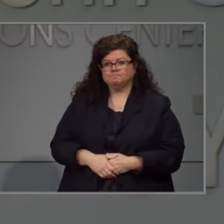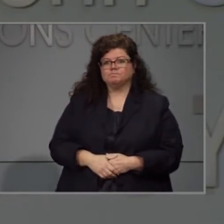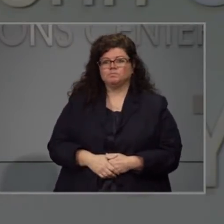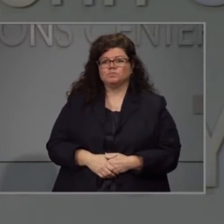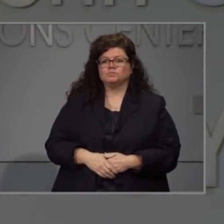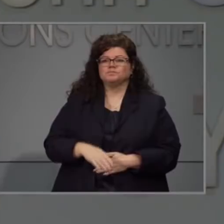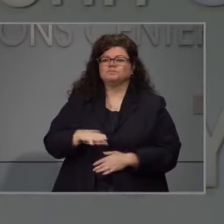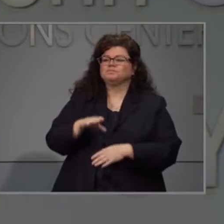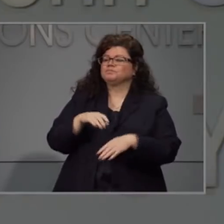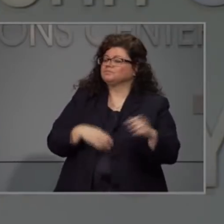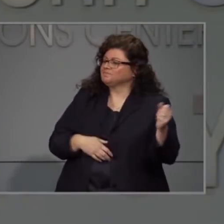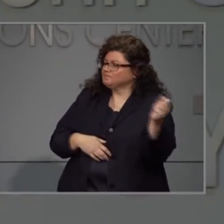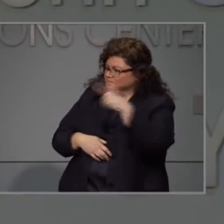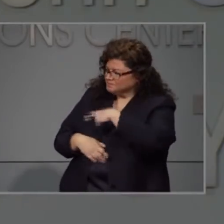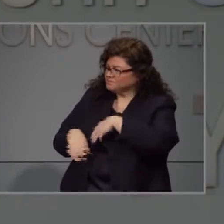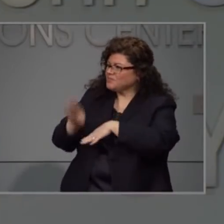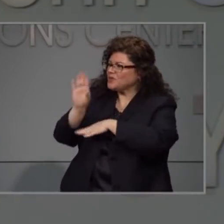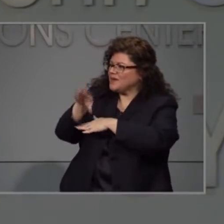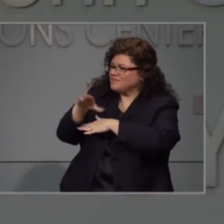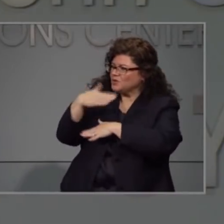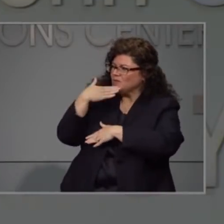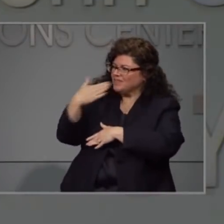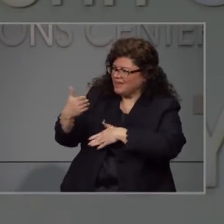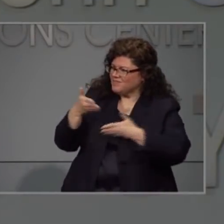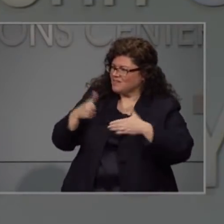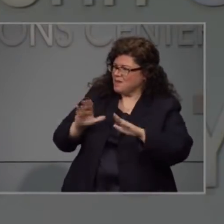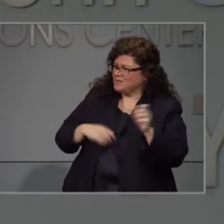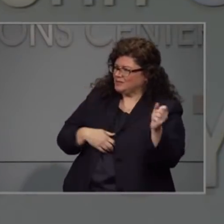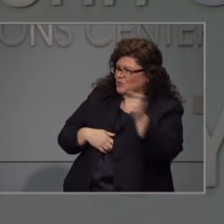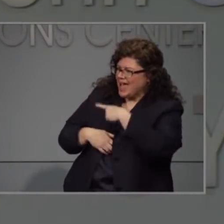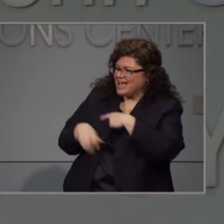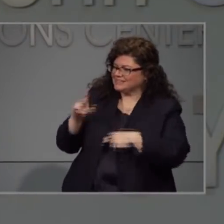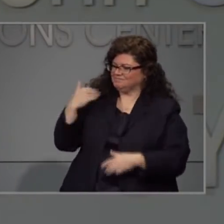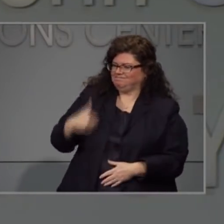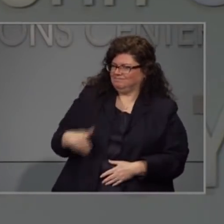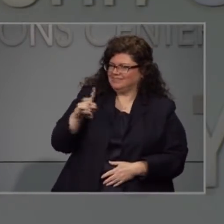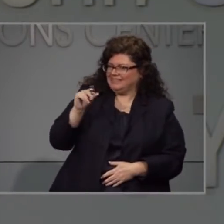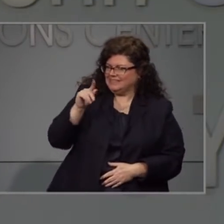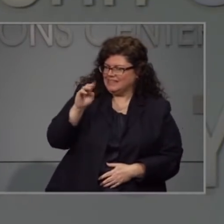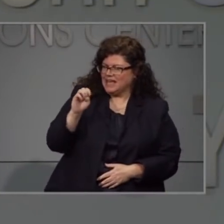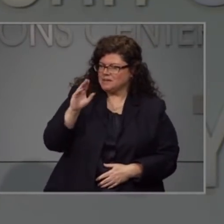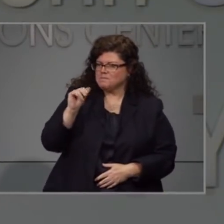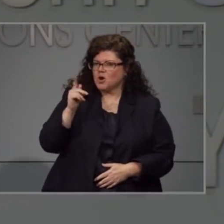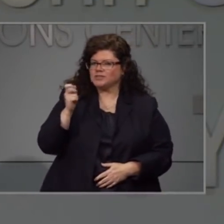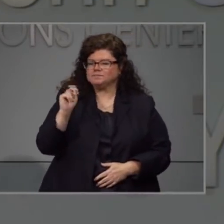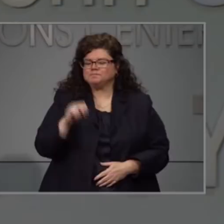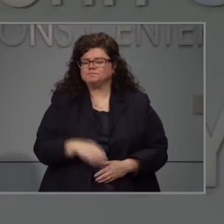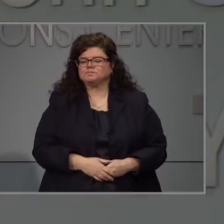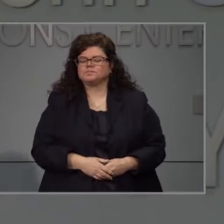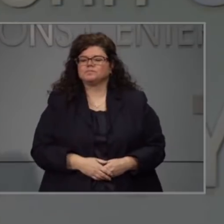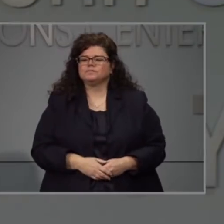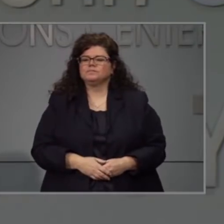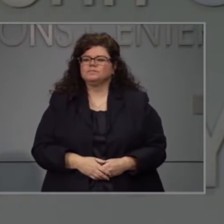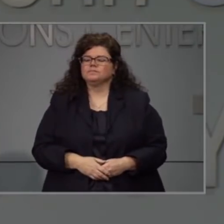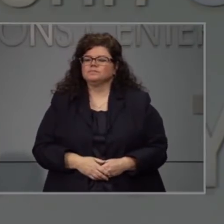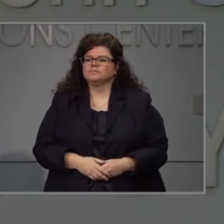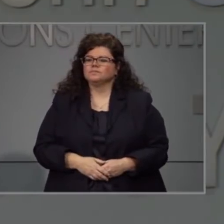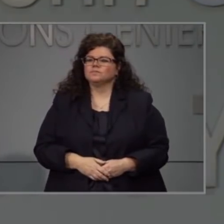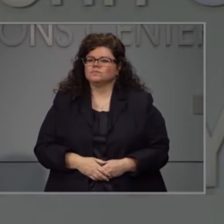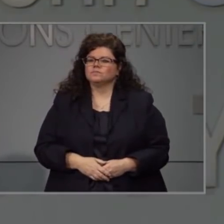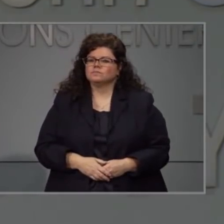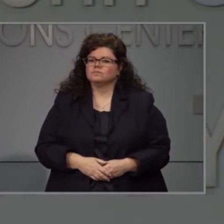Good afternoon, Governor and Secretary Cohen. Thank you for taking my question. This is Kate Martin with Carolina Public Press. How are the supplies for